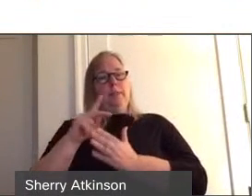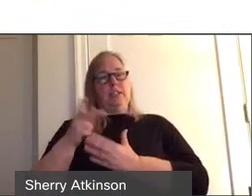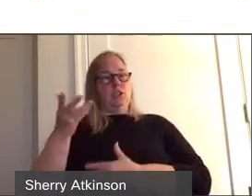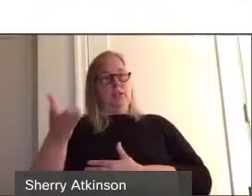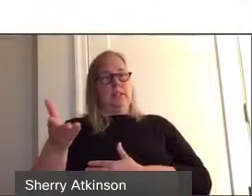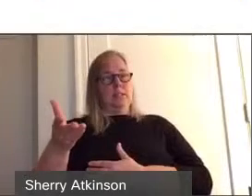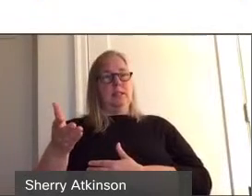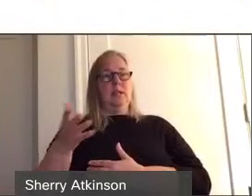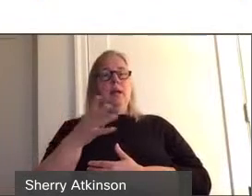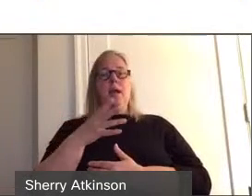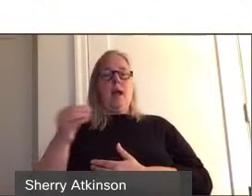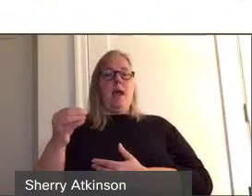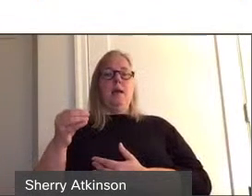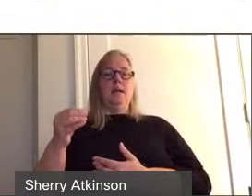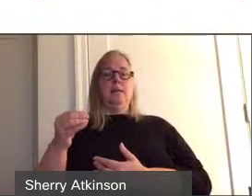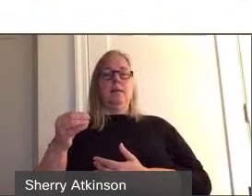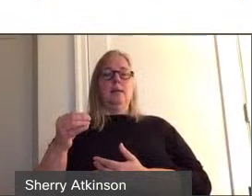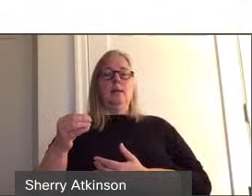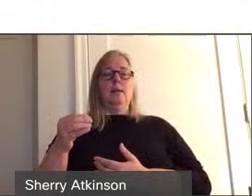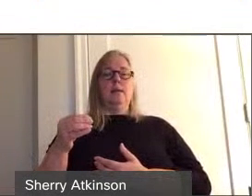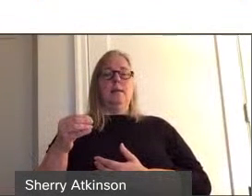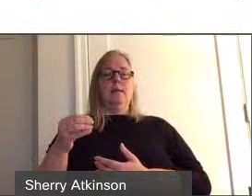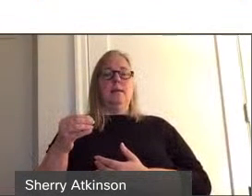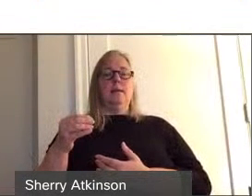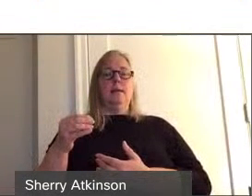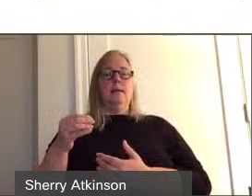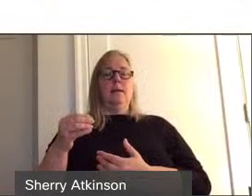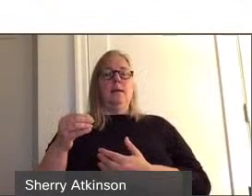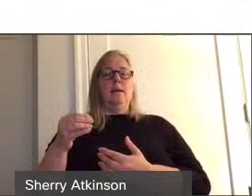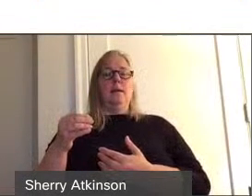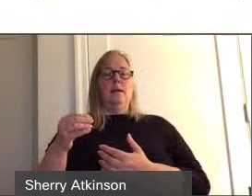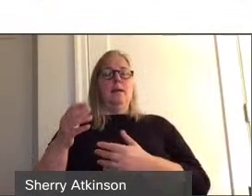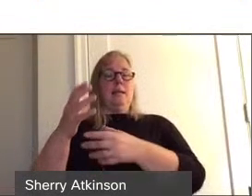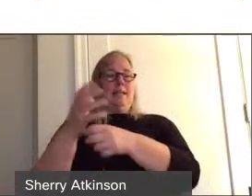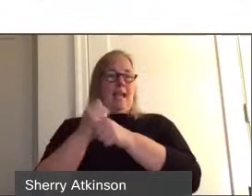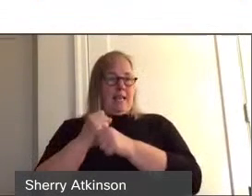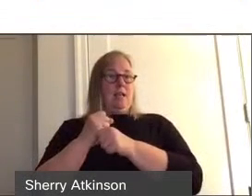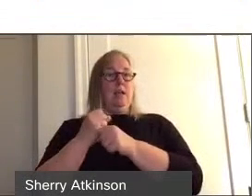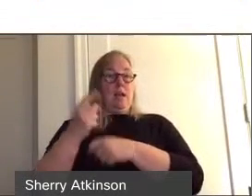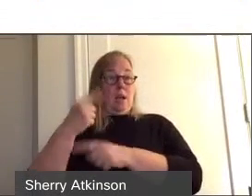get input from areas of the county that we may not